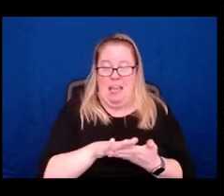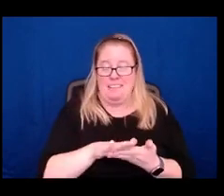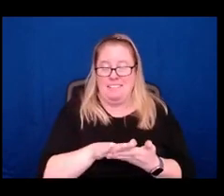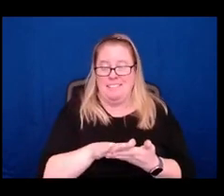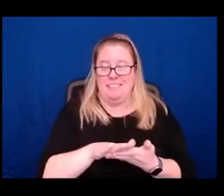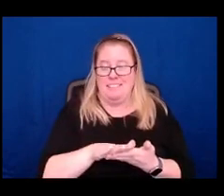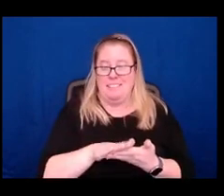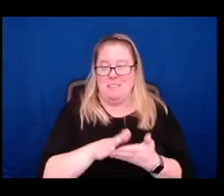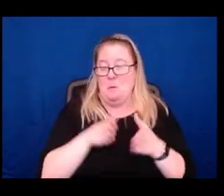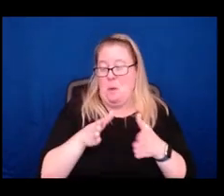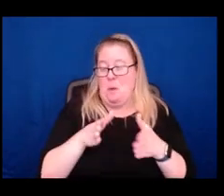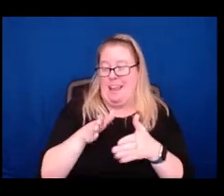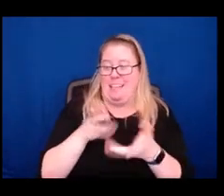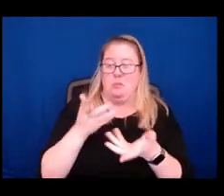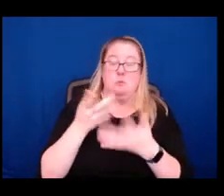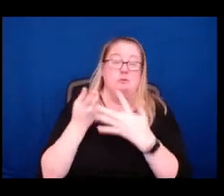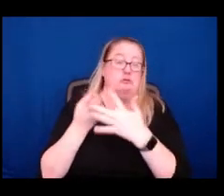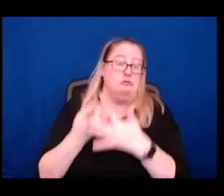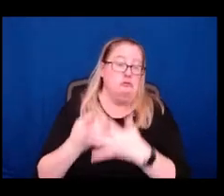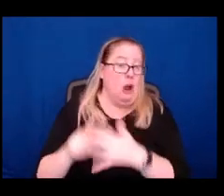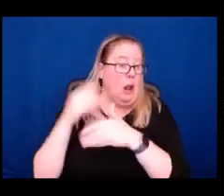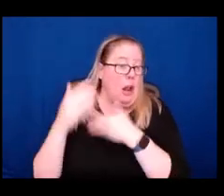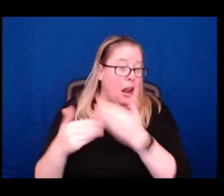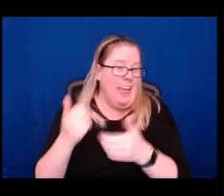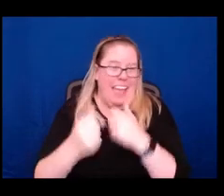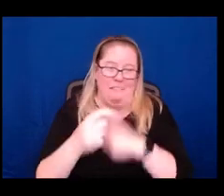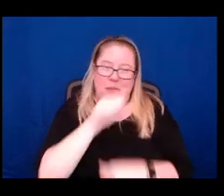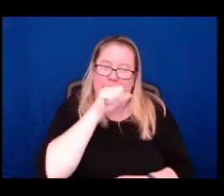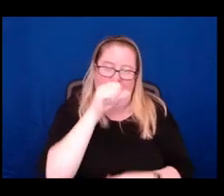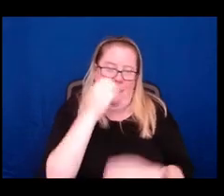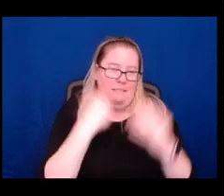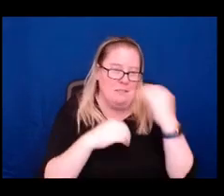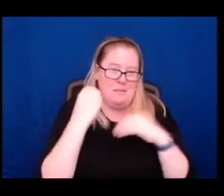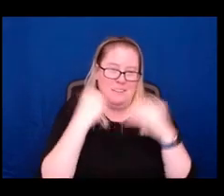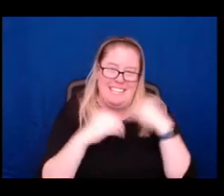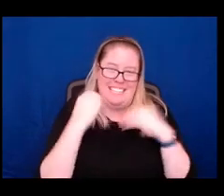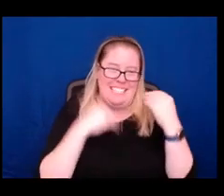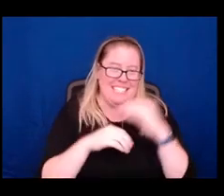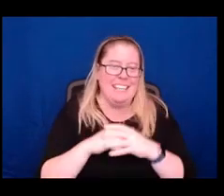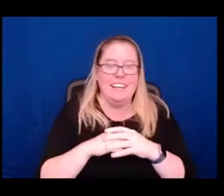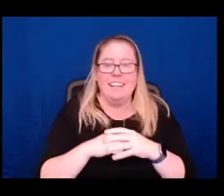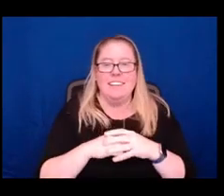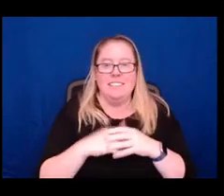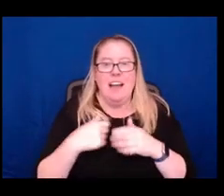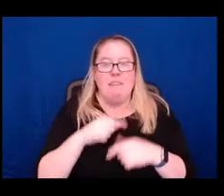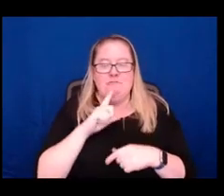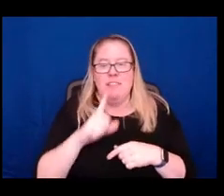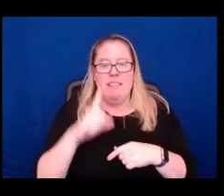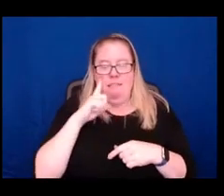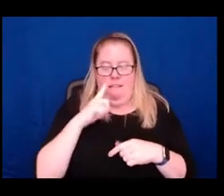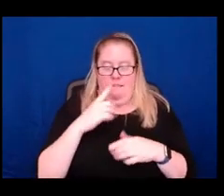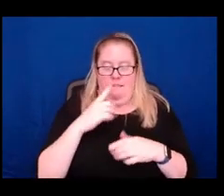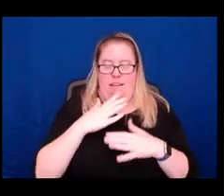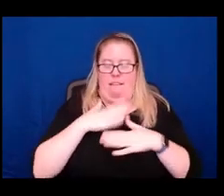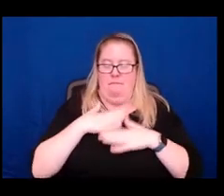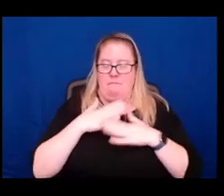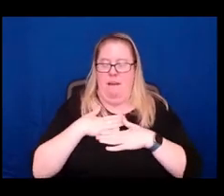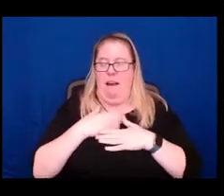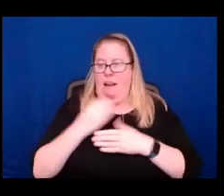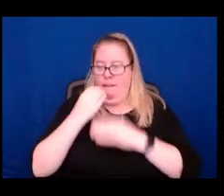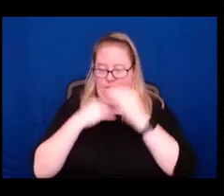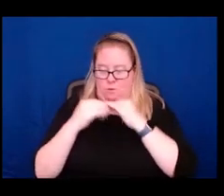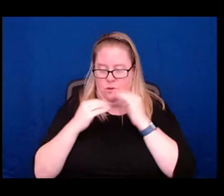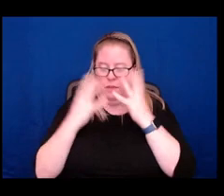know, and everyone loves to eat. So, you know, I really figured if I could make some beautiful